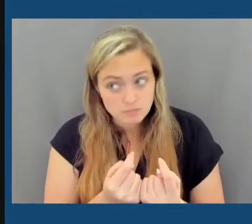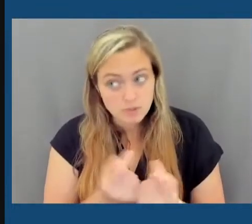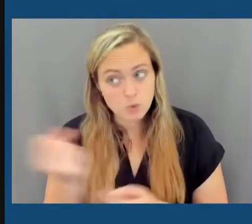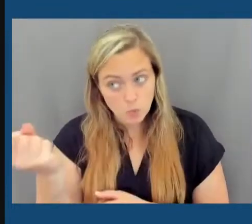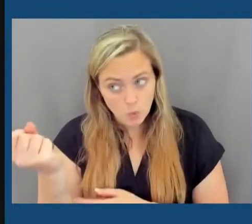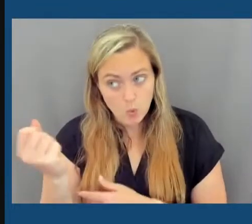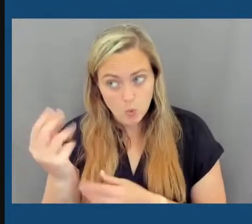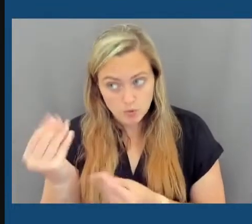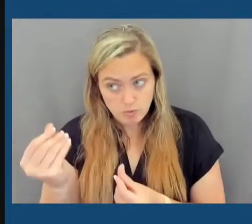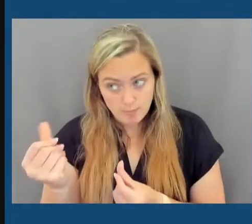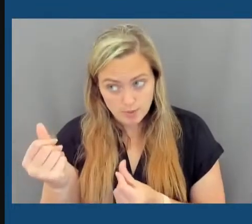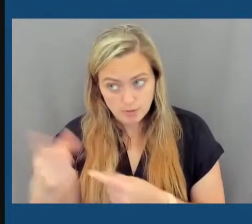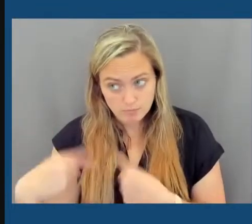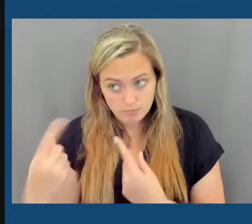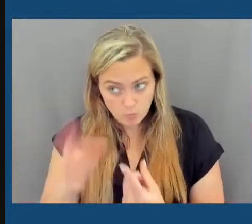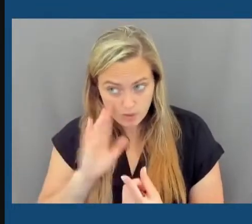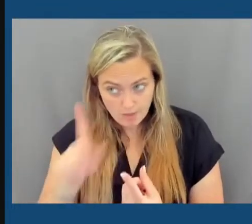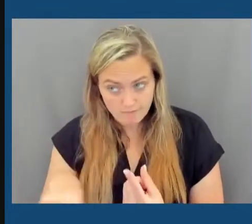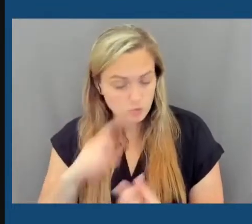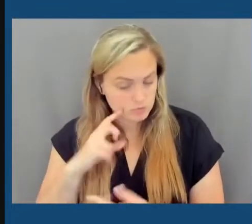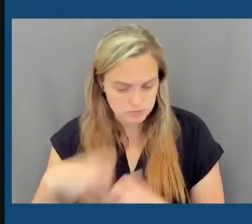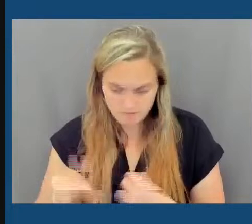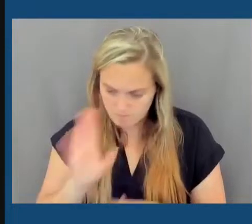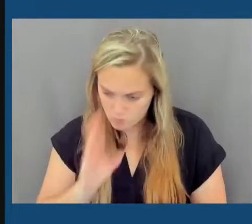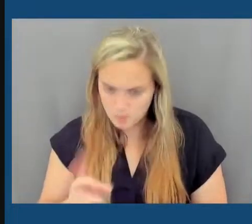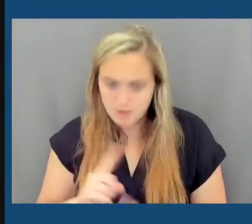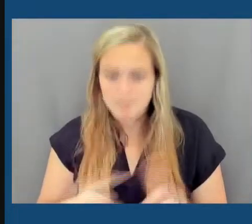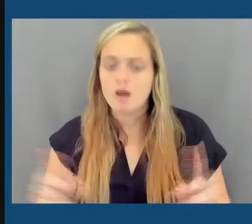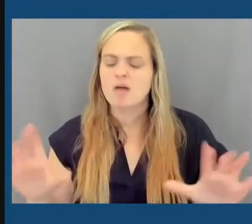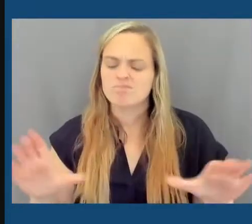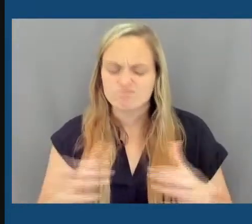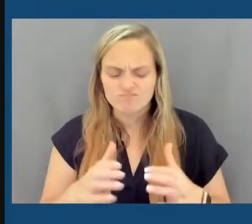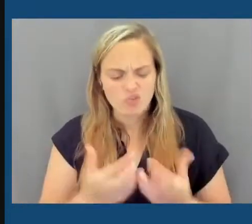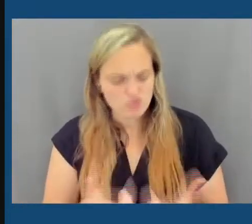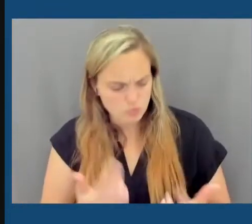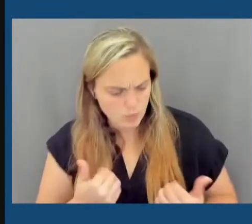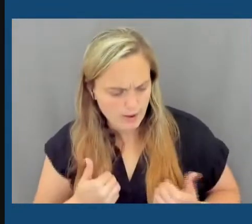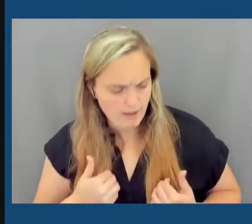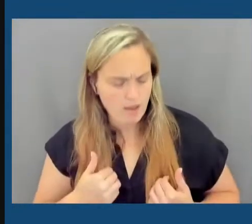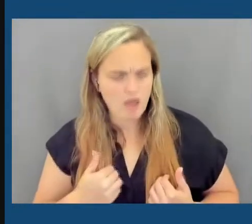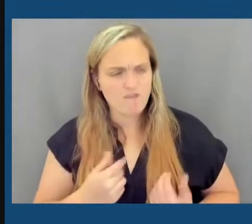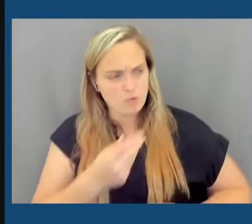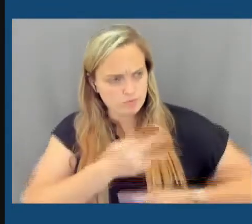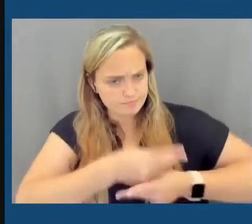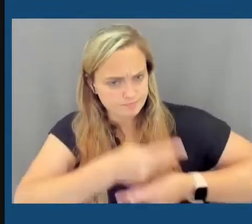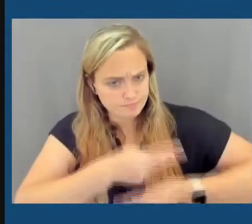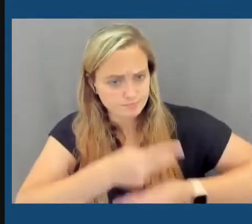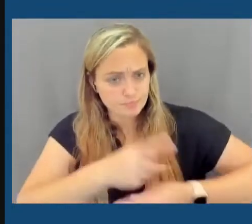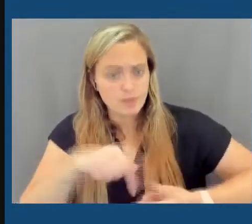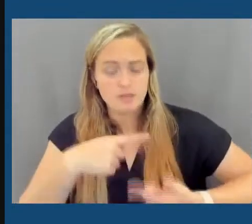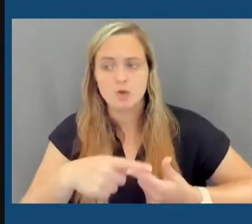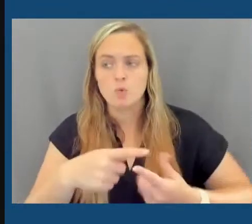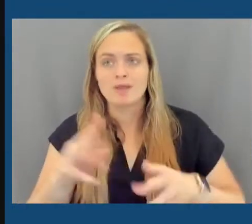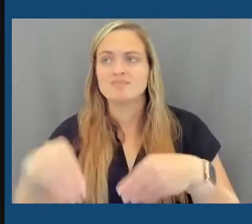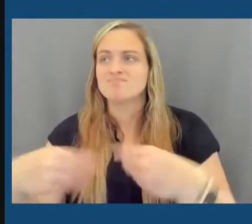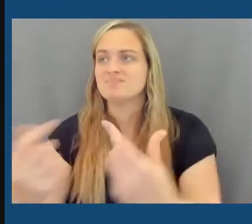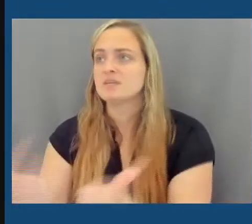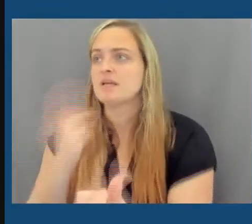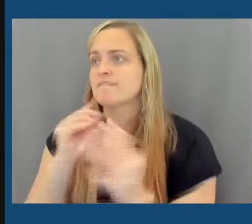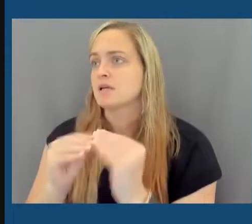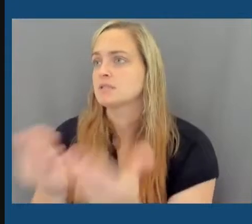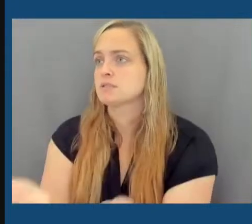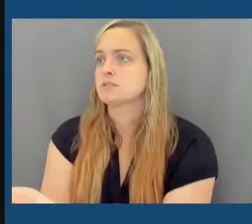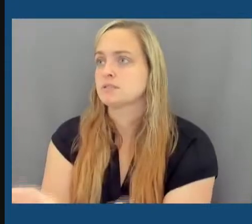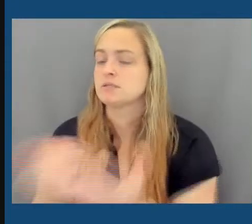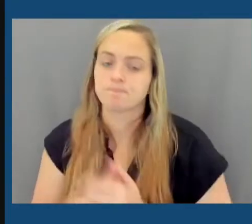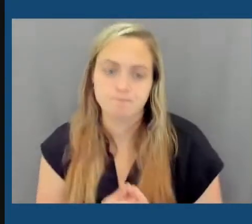going to be hard, but let's all come together. Let's use the resources we have, and let's take care of it until we can get it in better hands. I